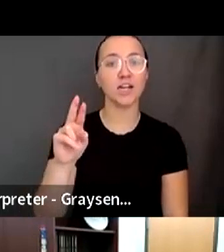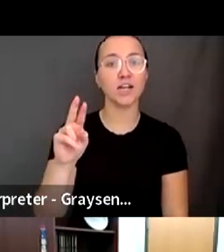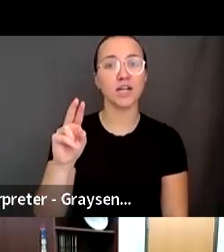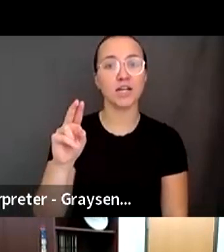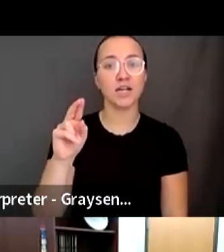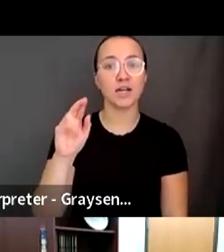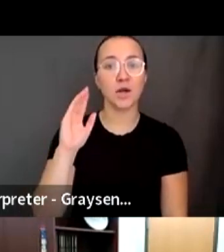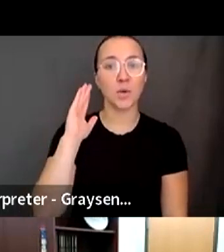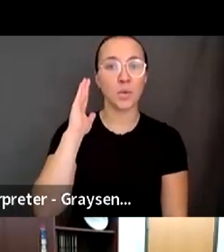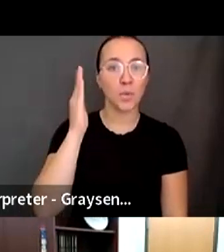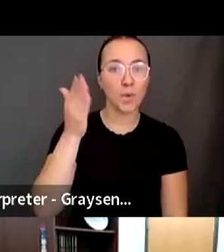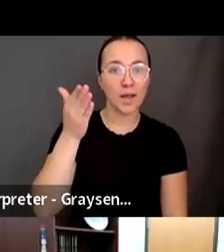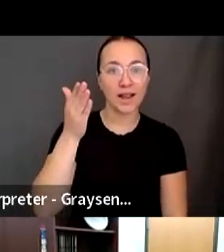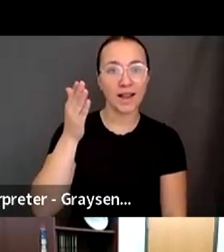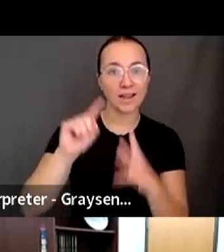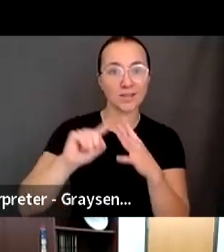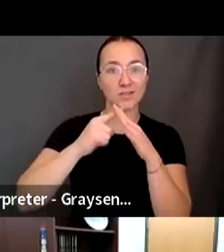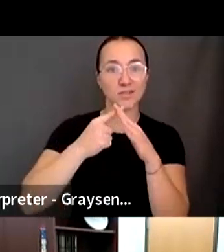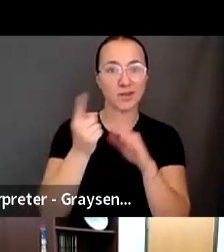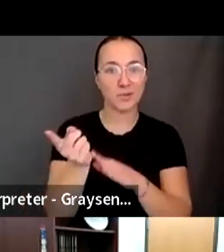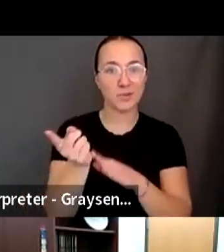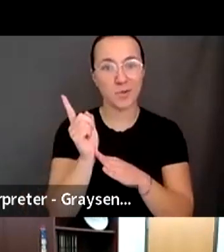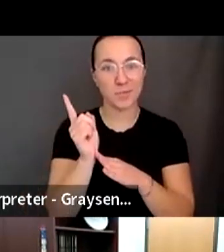going to be launched in just a moment.